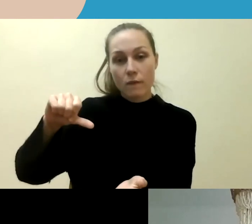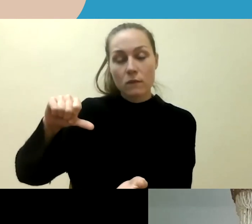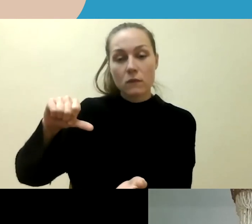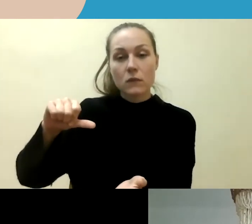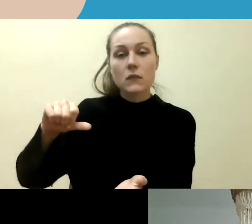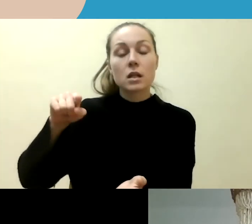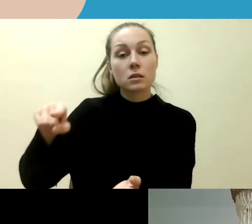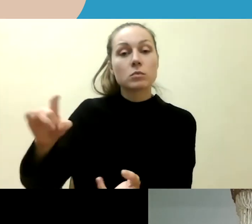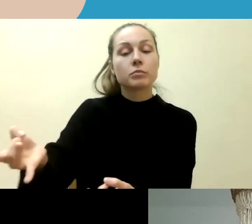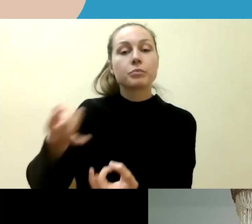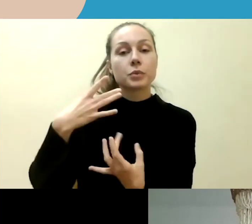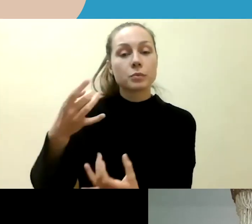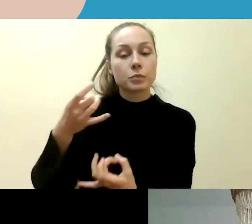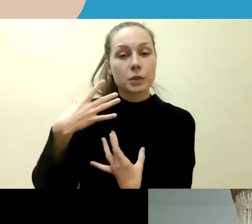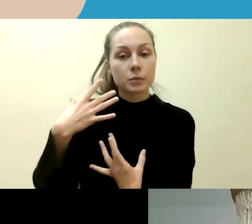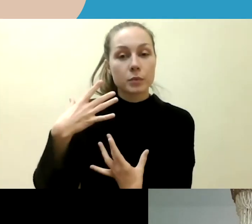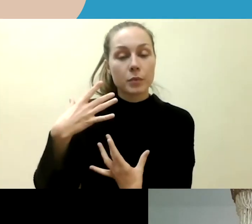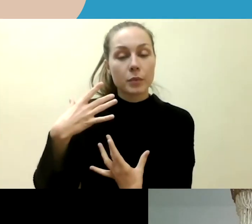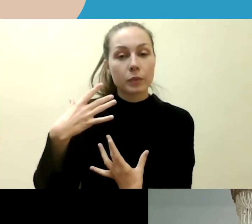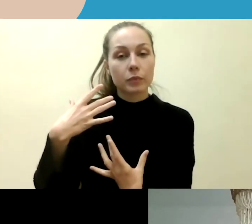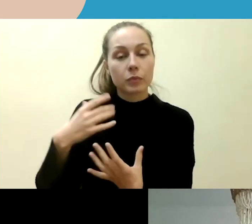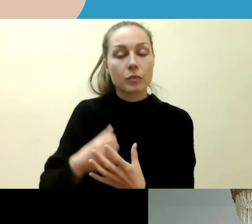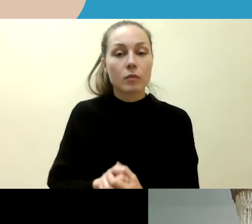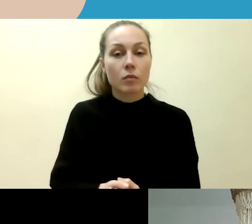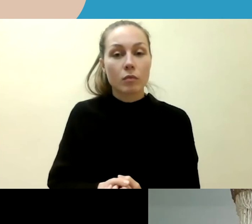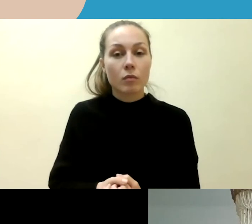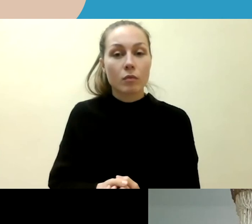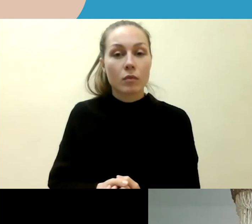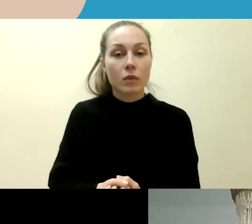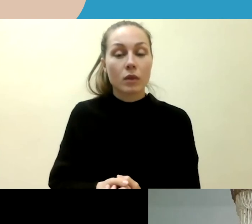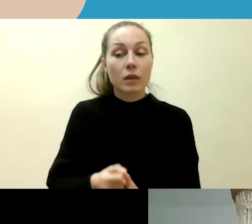with the Crown Prosecutor's Office representative.